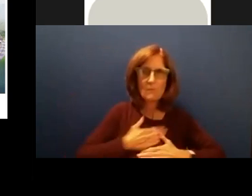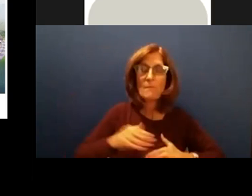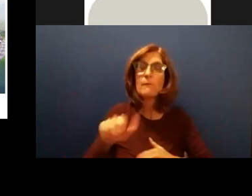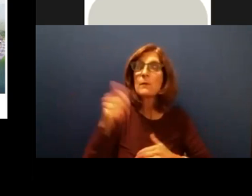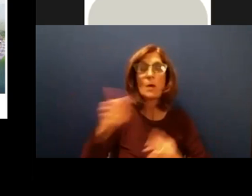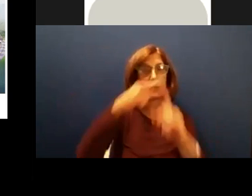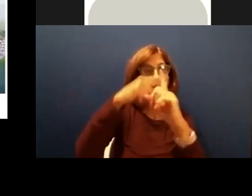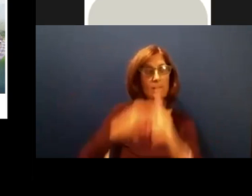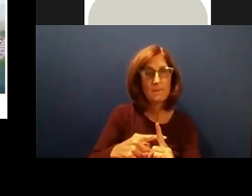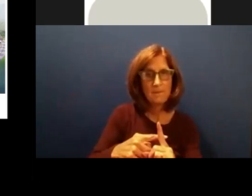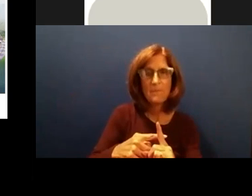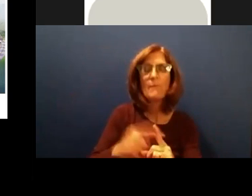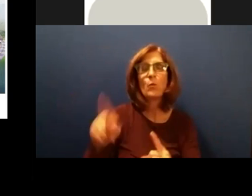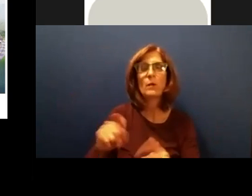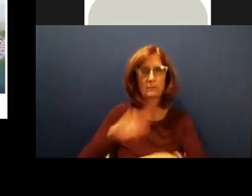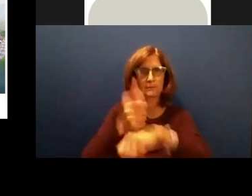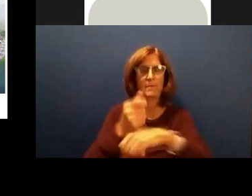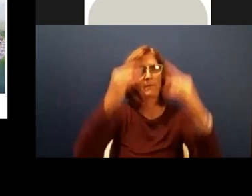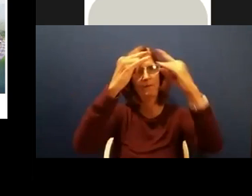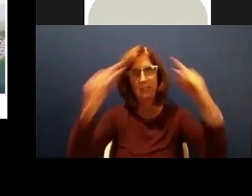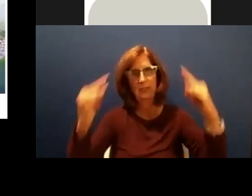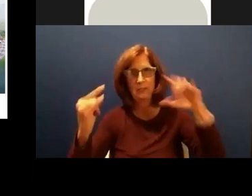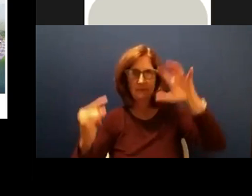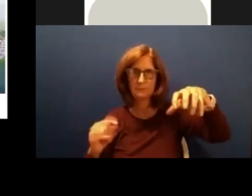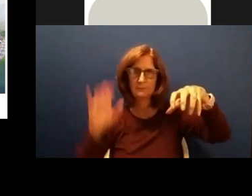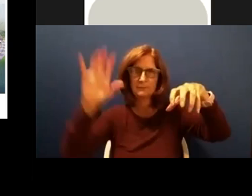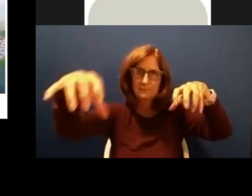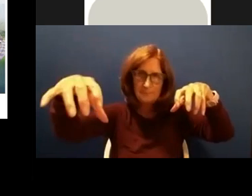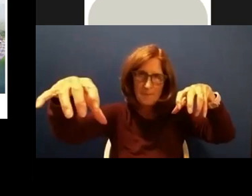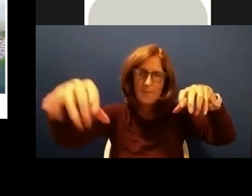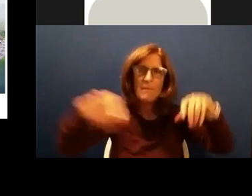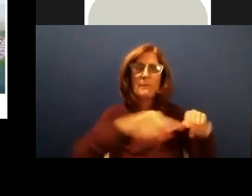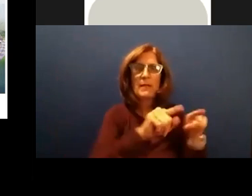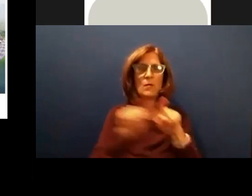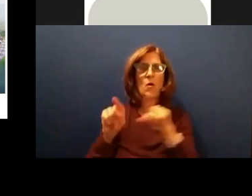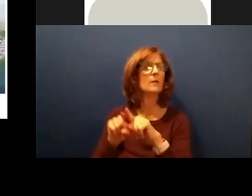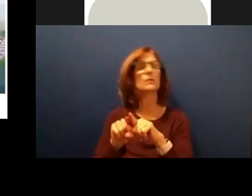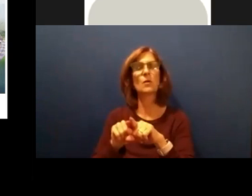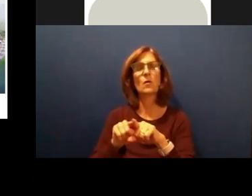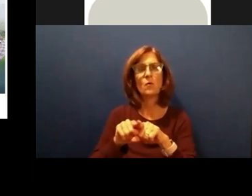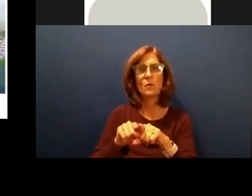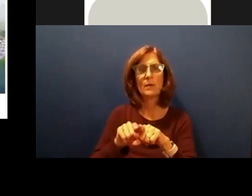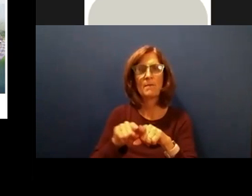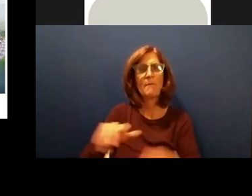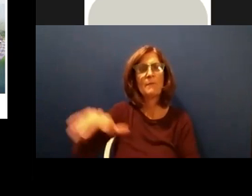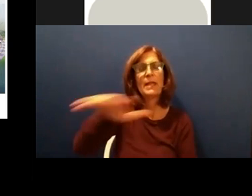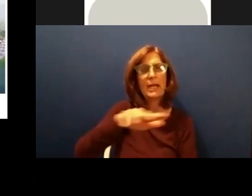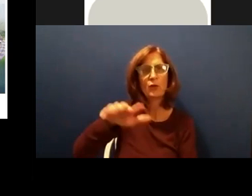are there's a pavilion at either end of the park, and there's a center kind